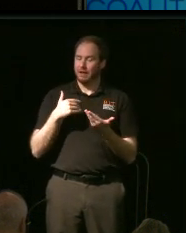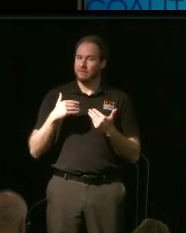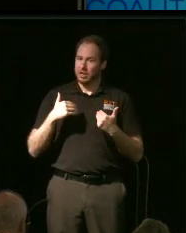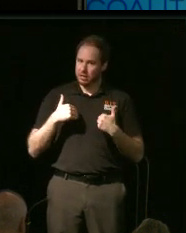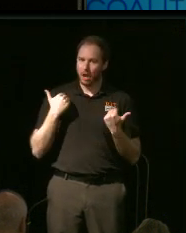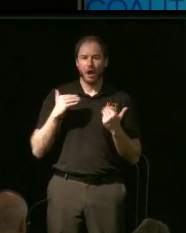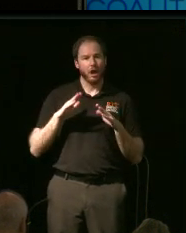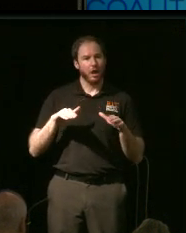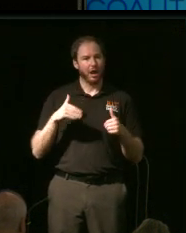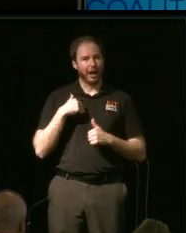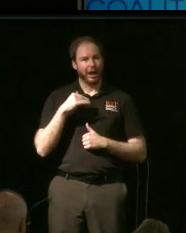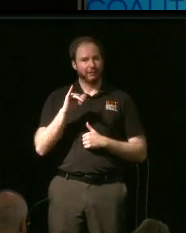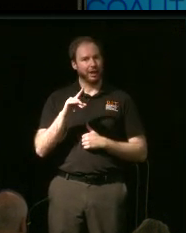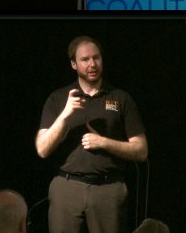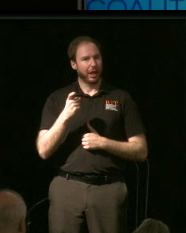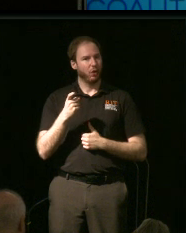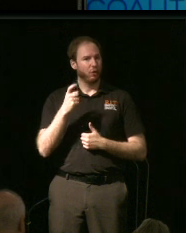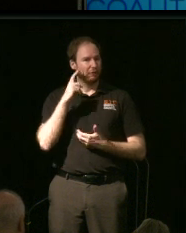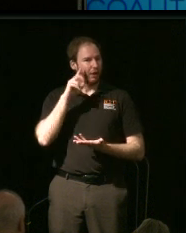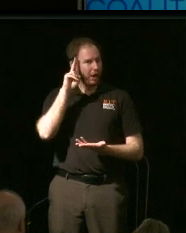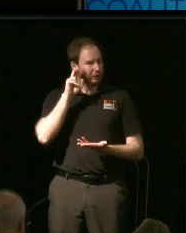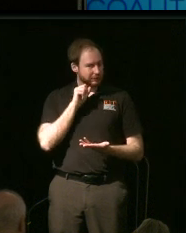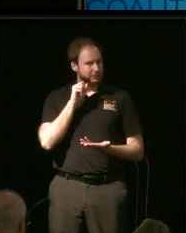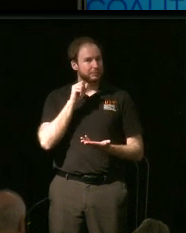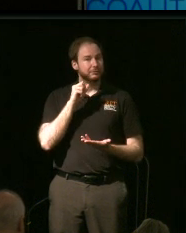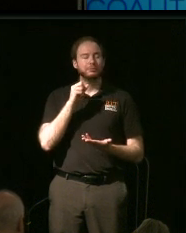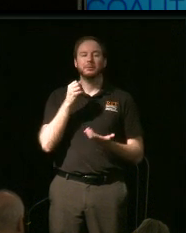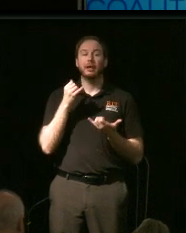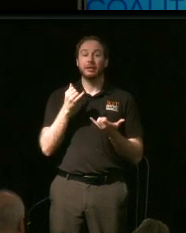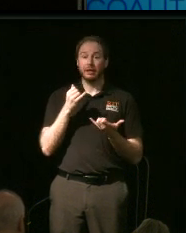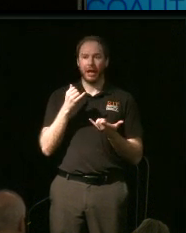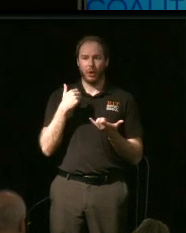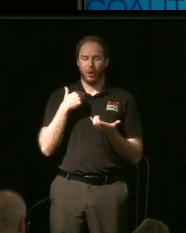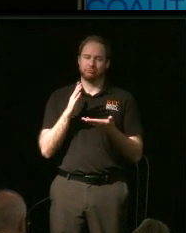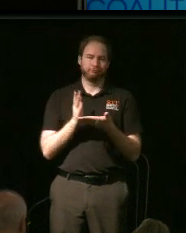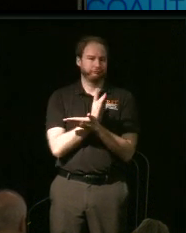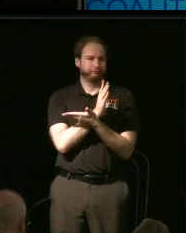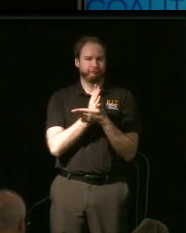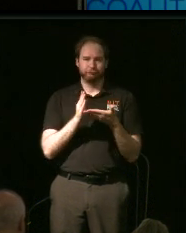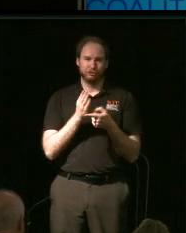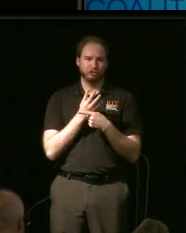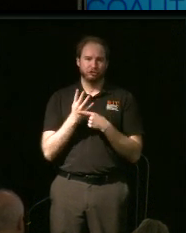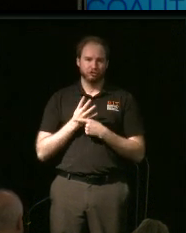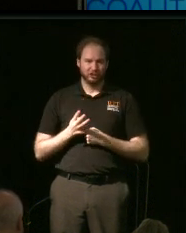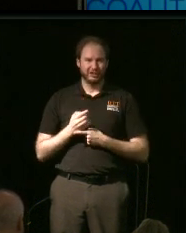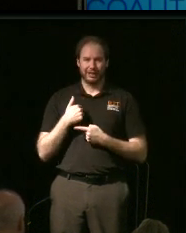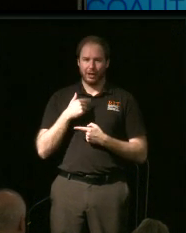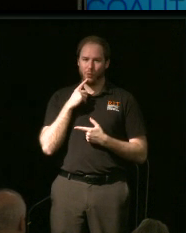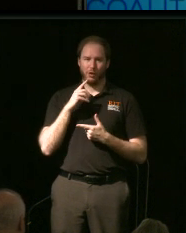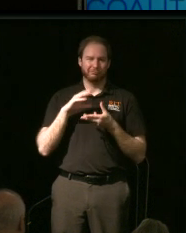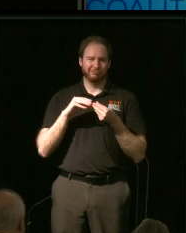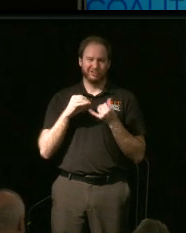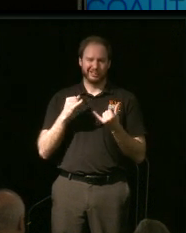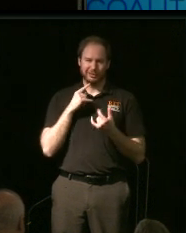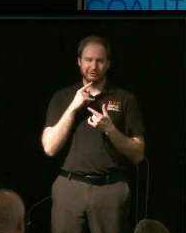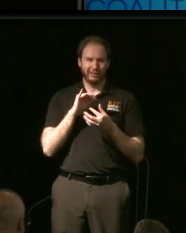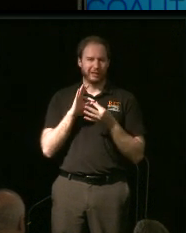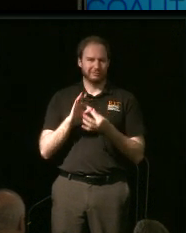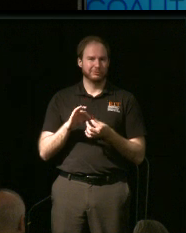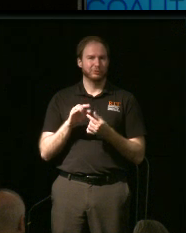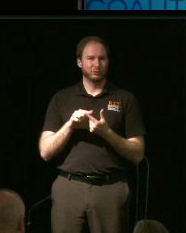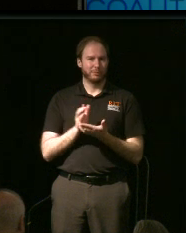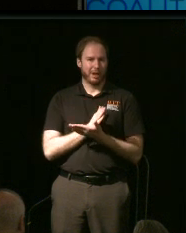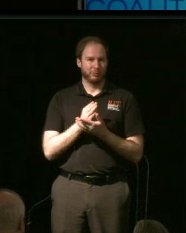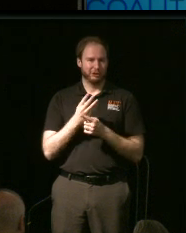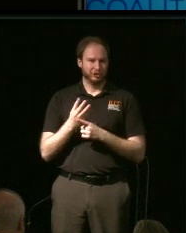with a diagnosis of Usher syndrome. But now there's a large spectrum of genes, and that's what I'm going to talk about. I have